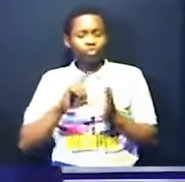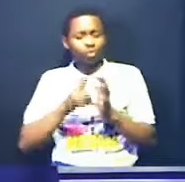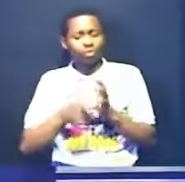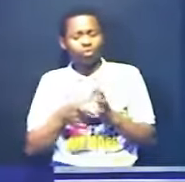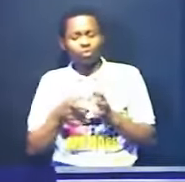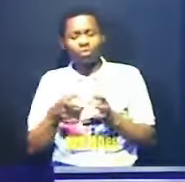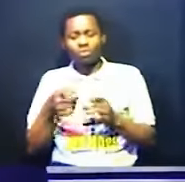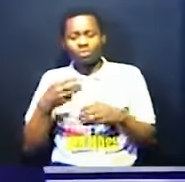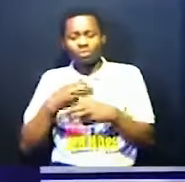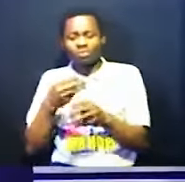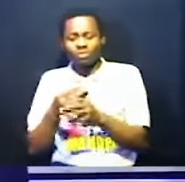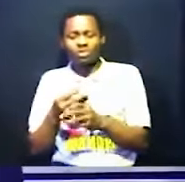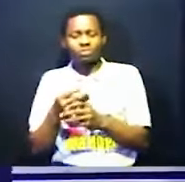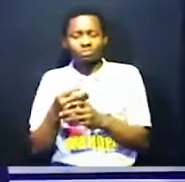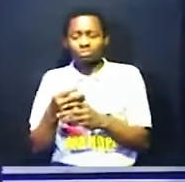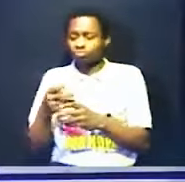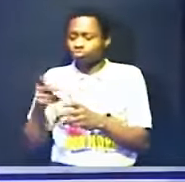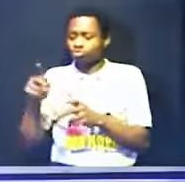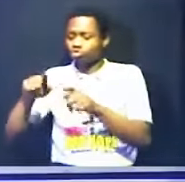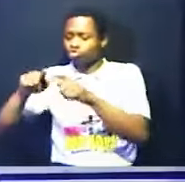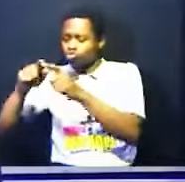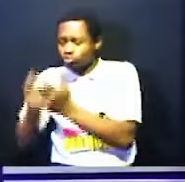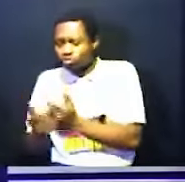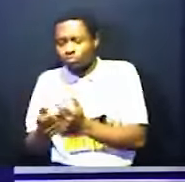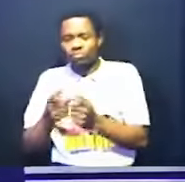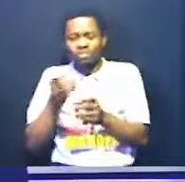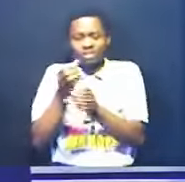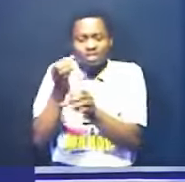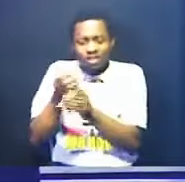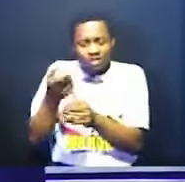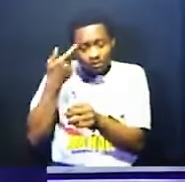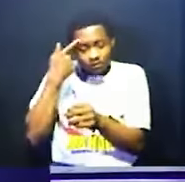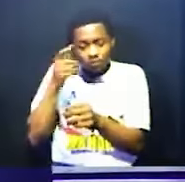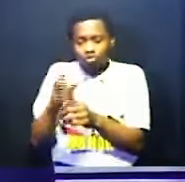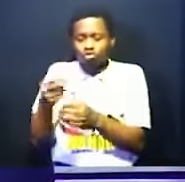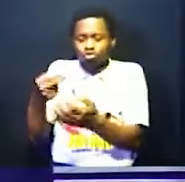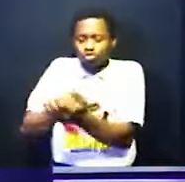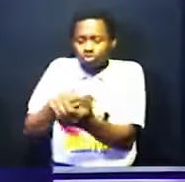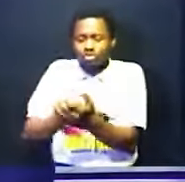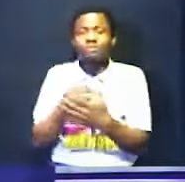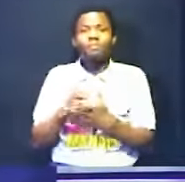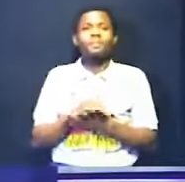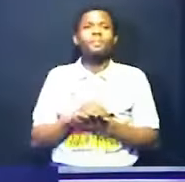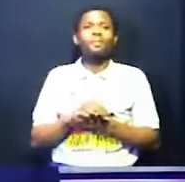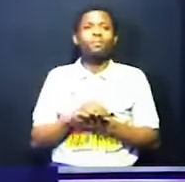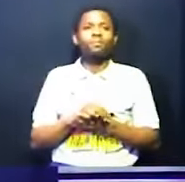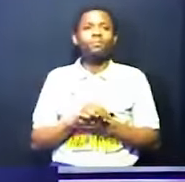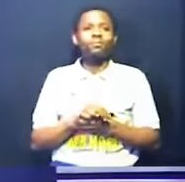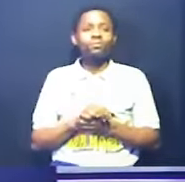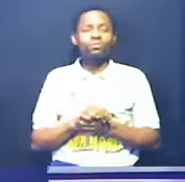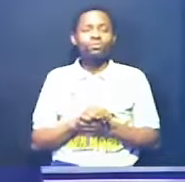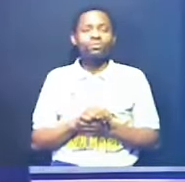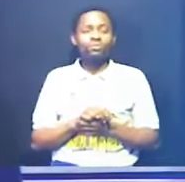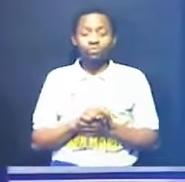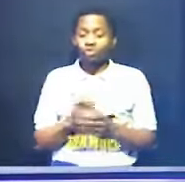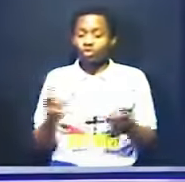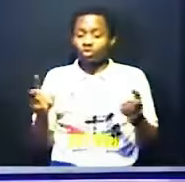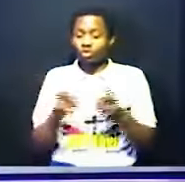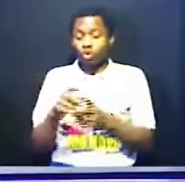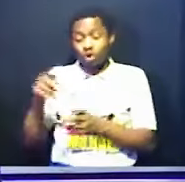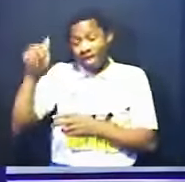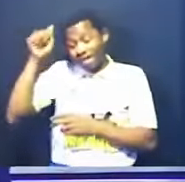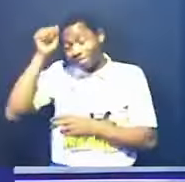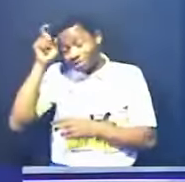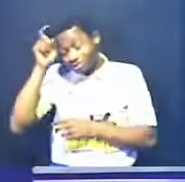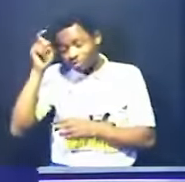wo Baal Hazor a eben Ephraim no na Absalom shea ohene ma nyina ma wo ho. Absalom went to